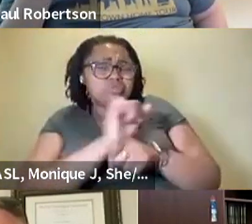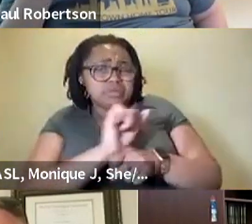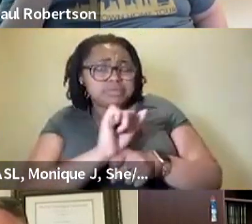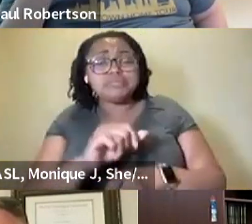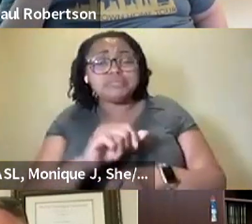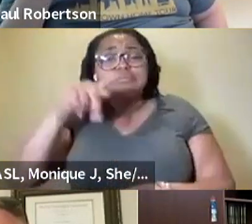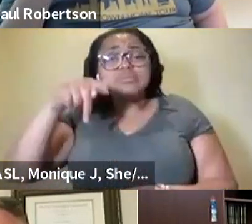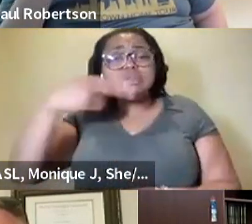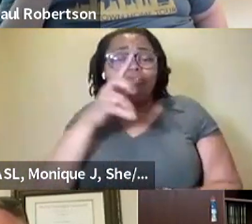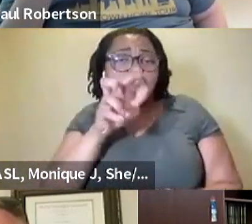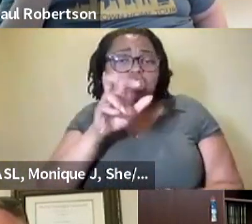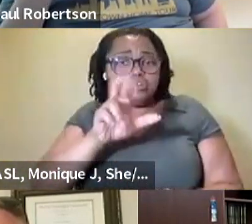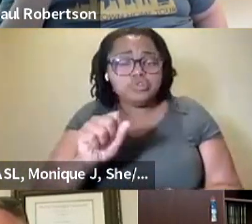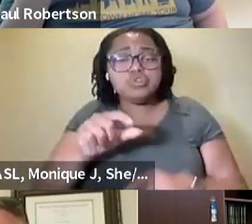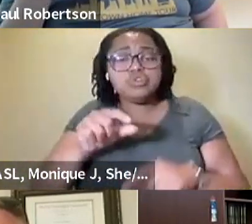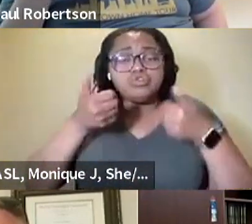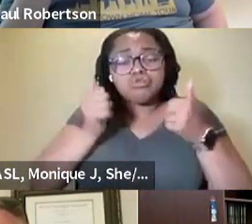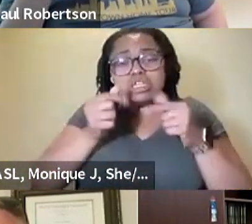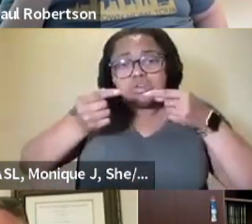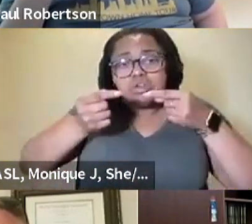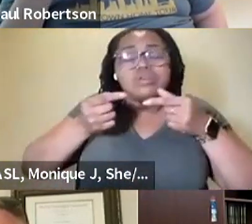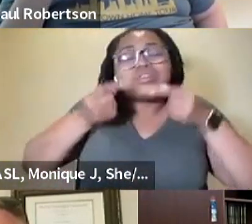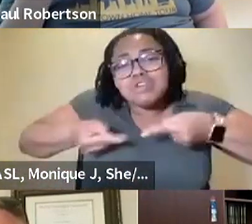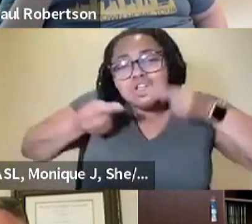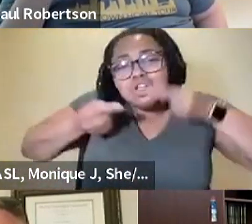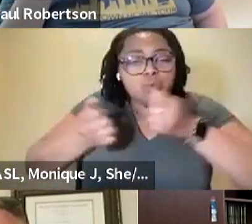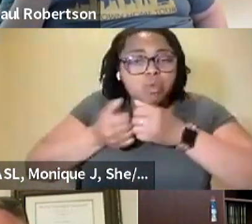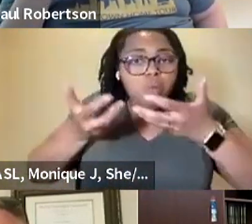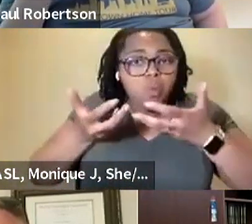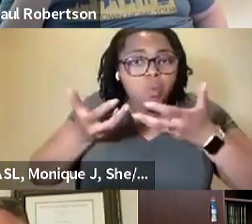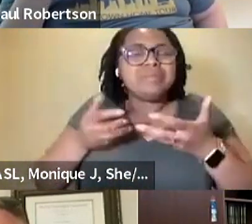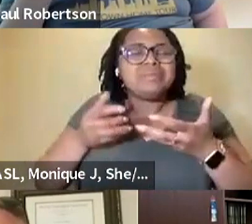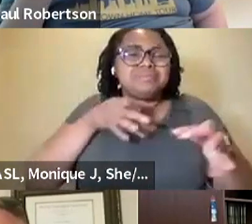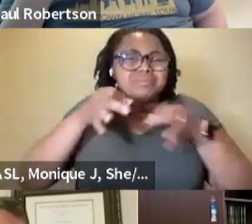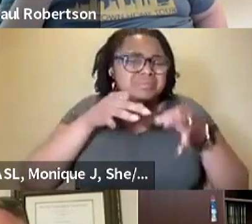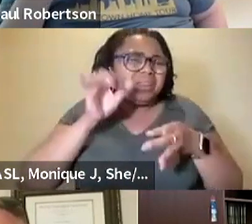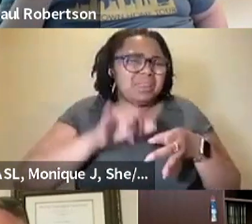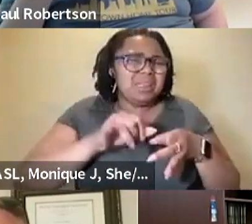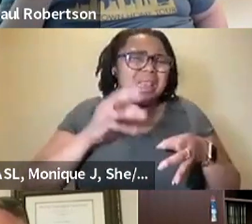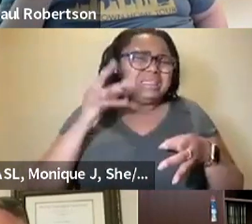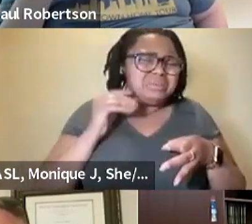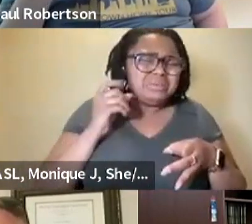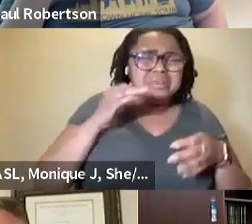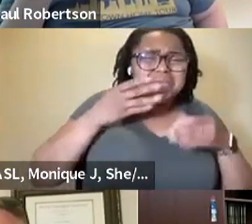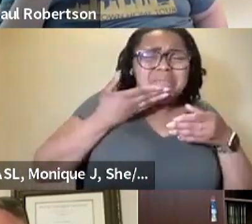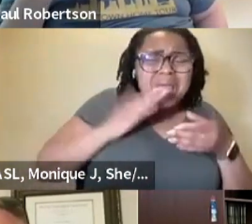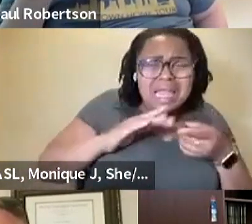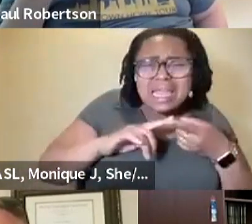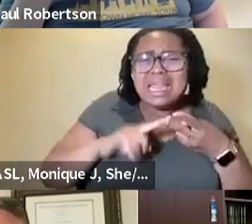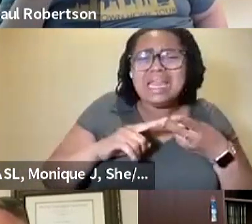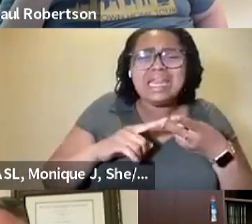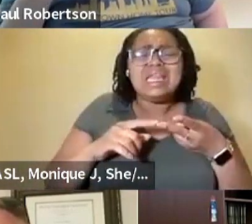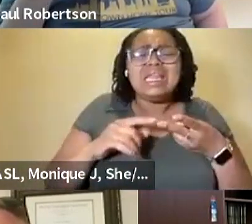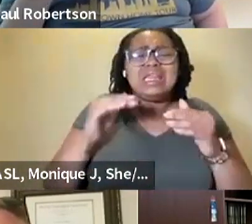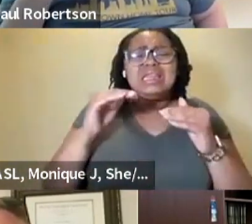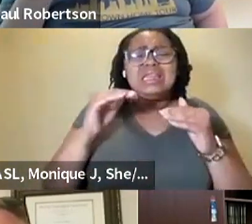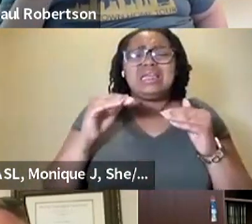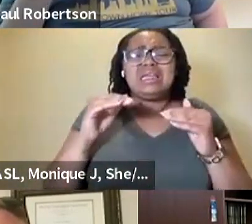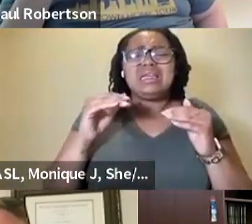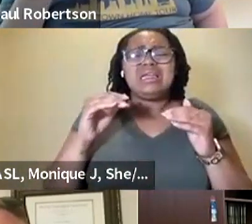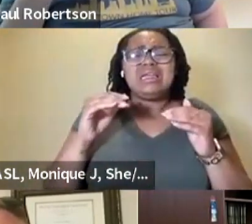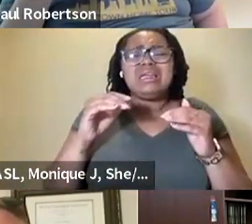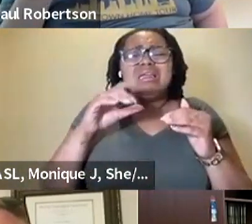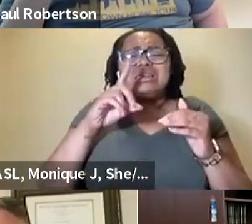is, can we explain the badness of pain, the disadvantage that comes from chronic pain as a